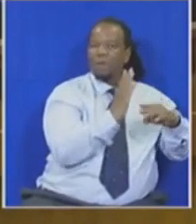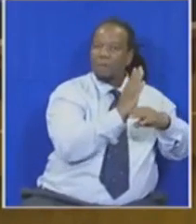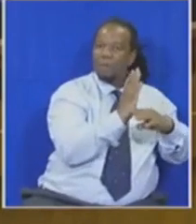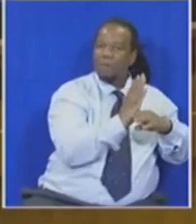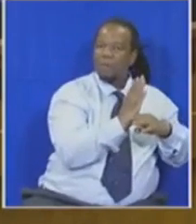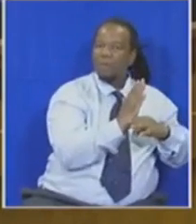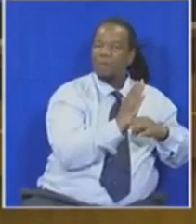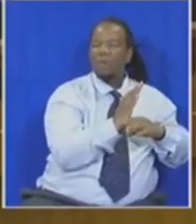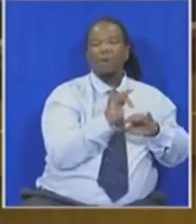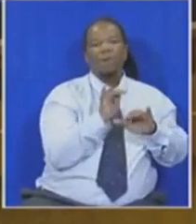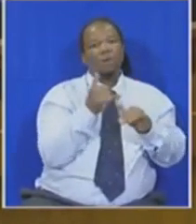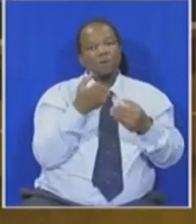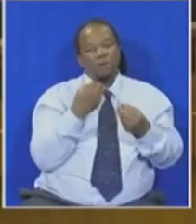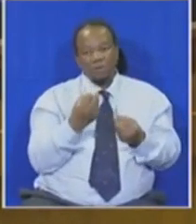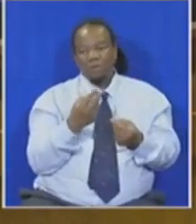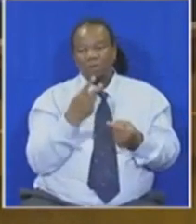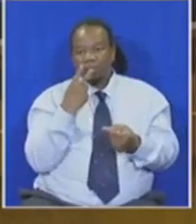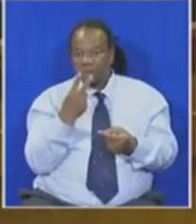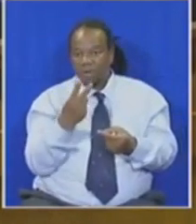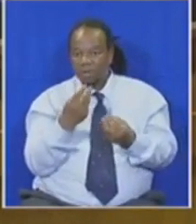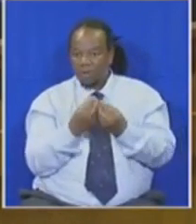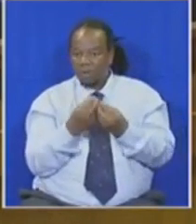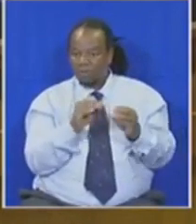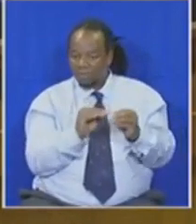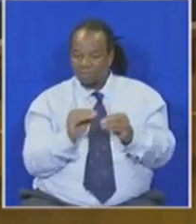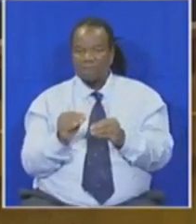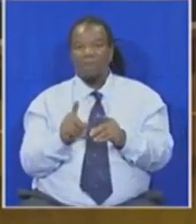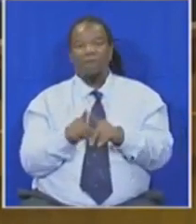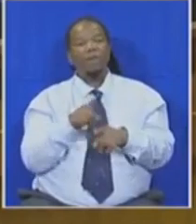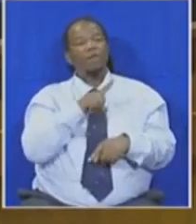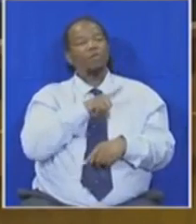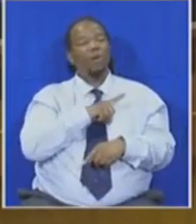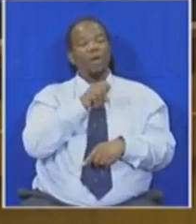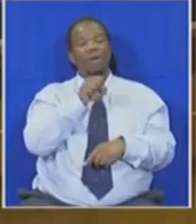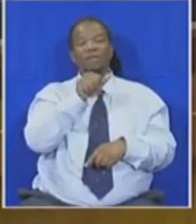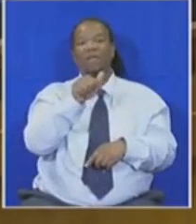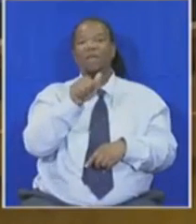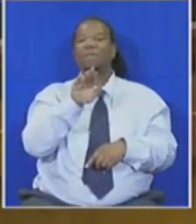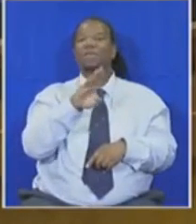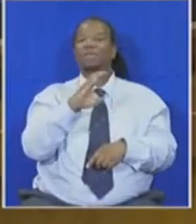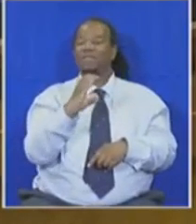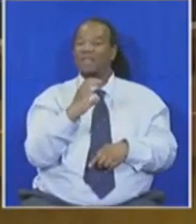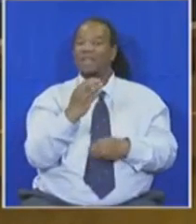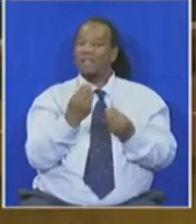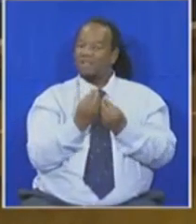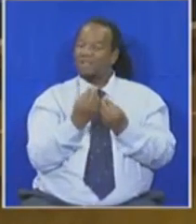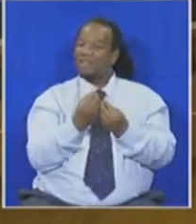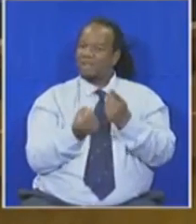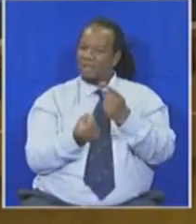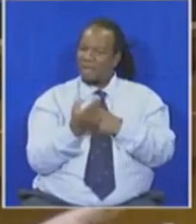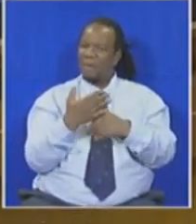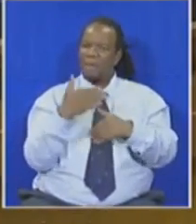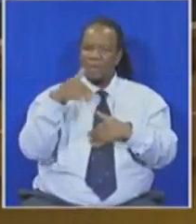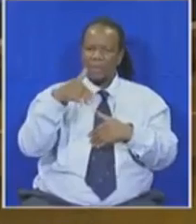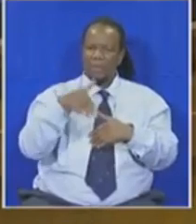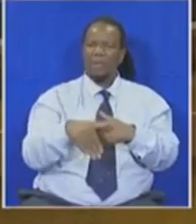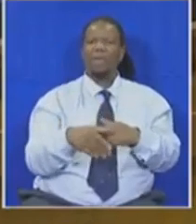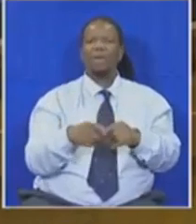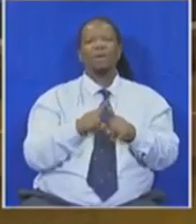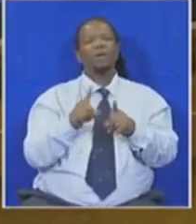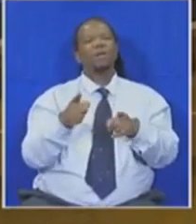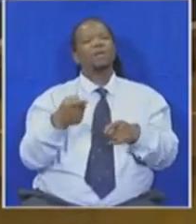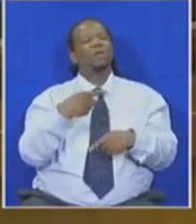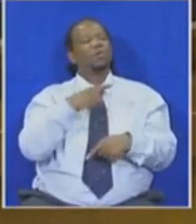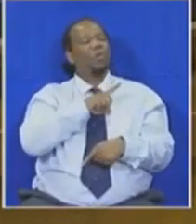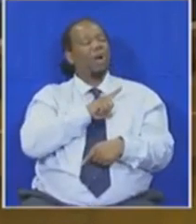Nkanda debacle was allowed to drag on endlessly. It's why the SABC fiasco was allowed to escalate so prolifically. It's why ministers don't